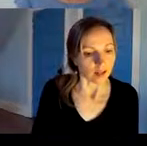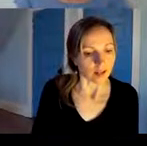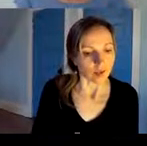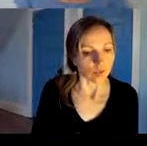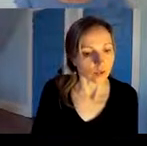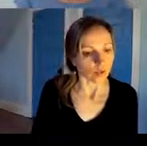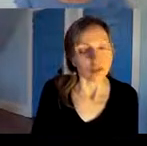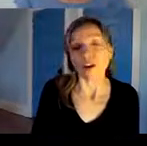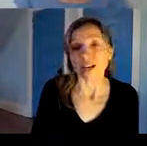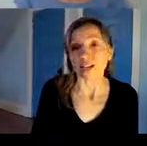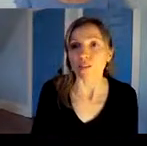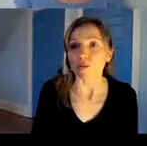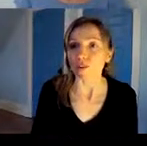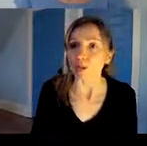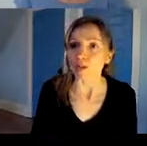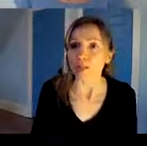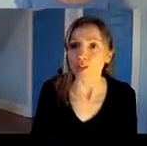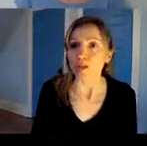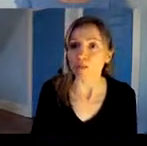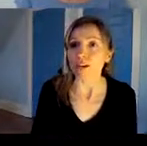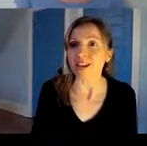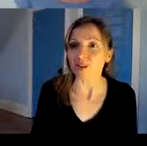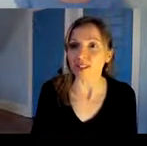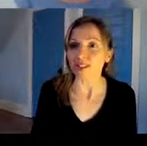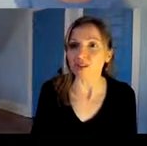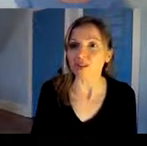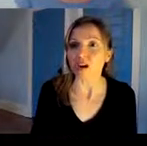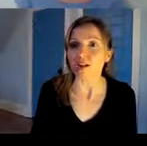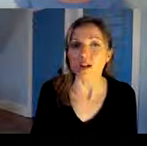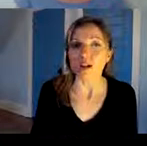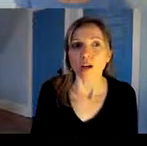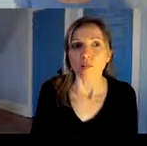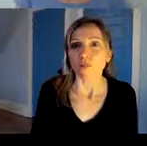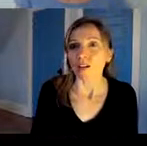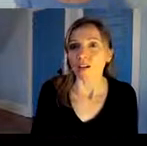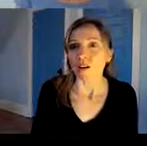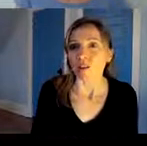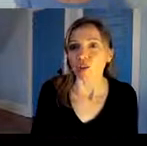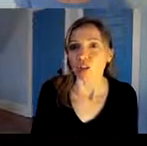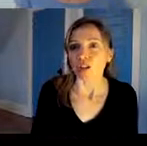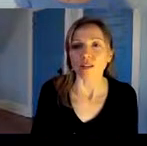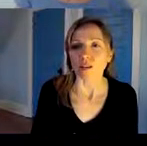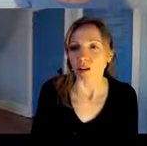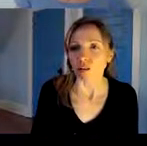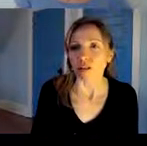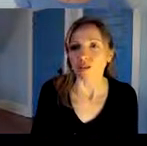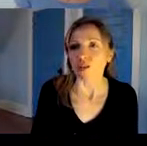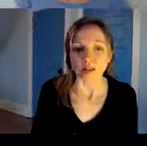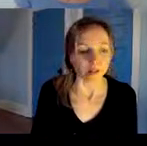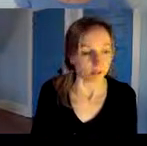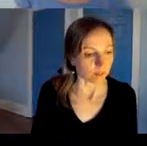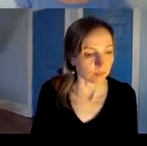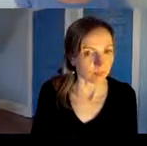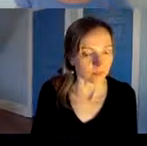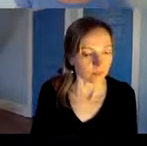So though it's non-native, they're from another place, but right now at least they're not threatening ecology, the economy, or